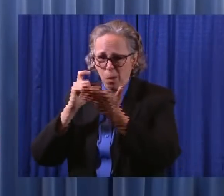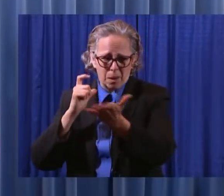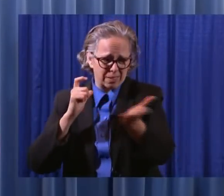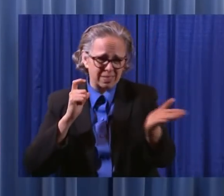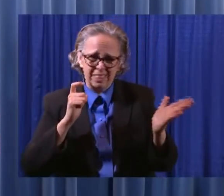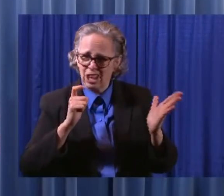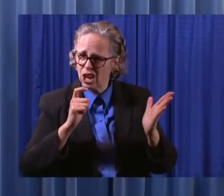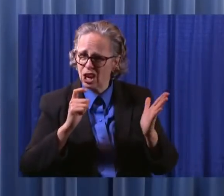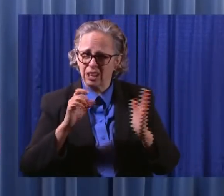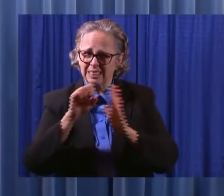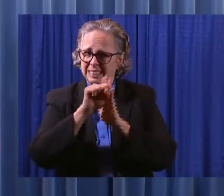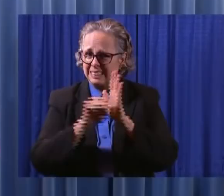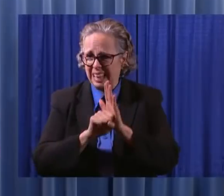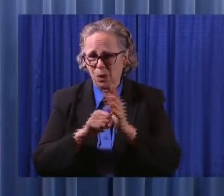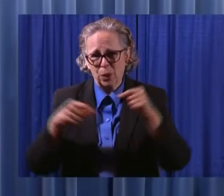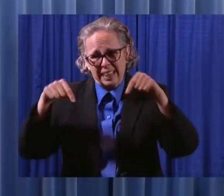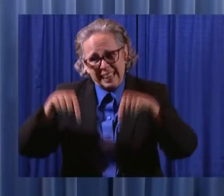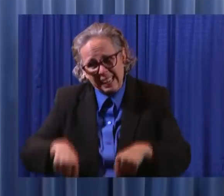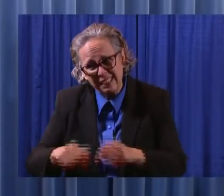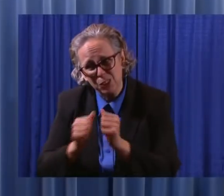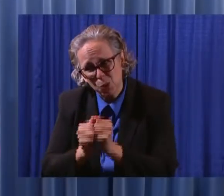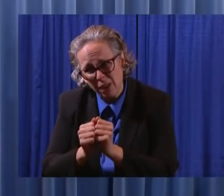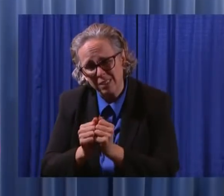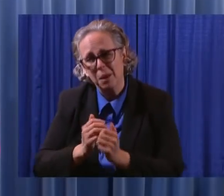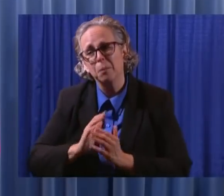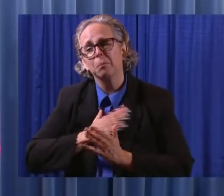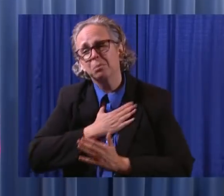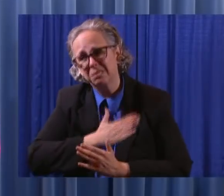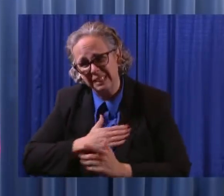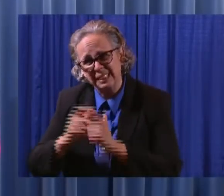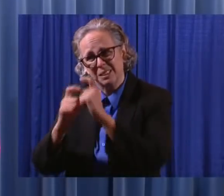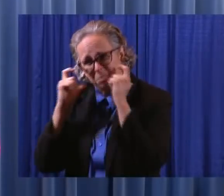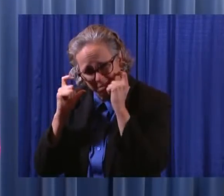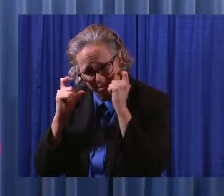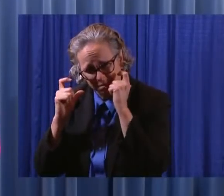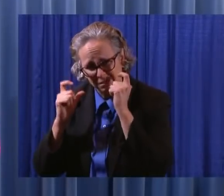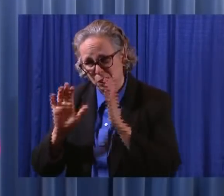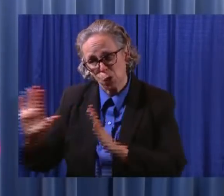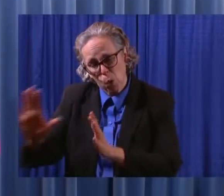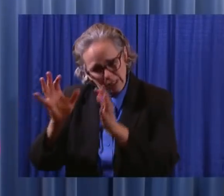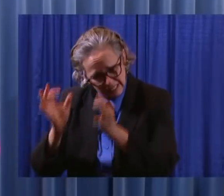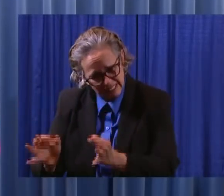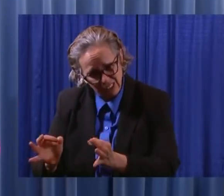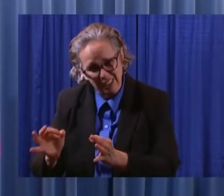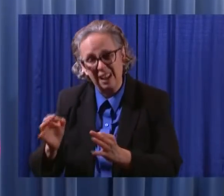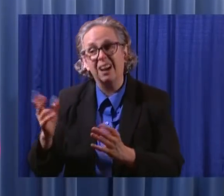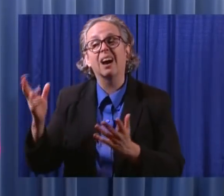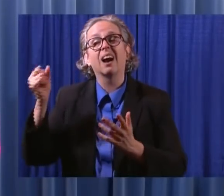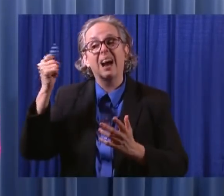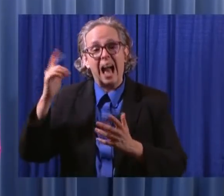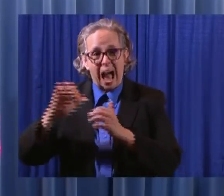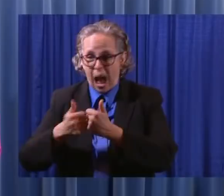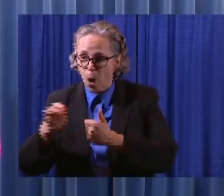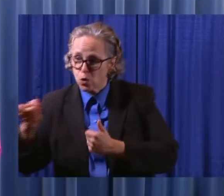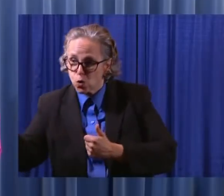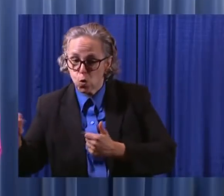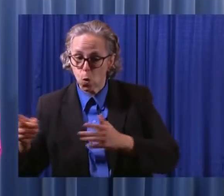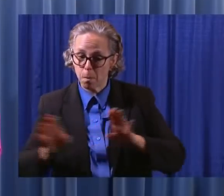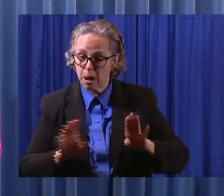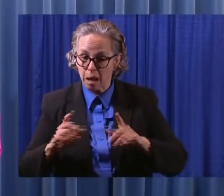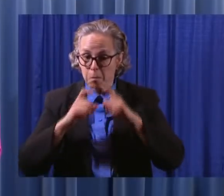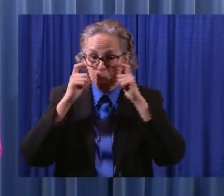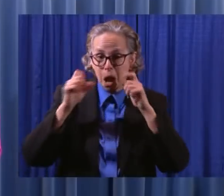all in this together. And what your actions do impact other people. So wear a mask.